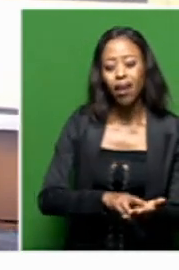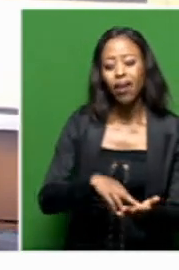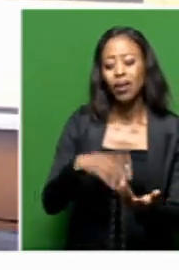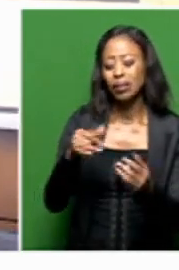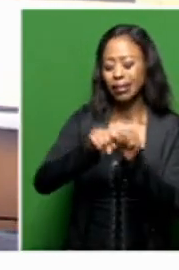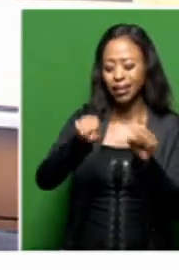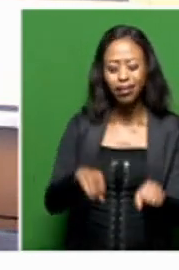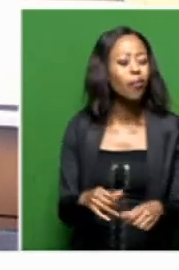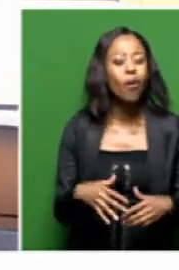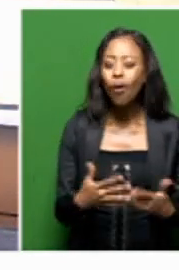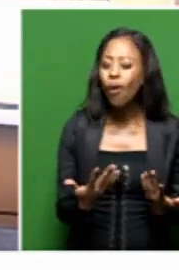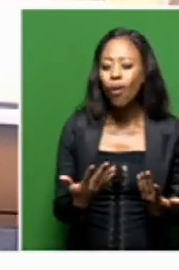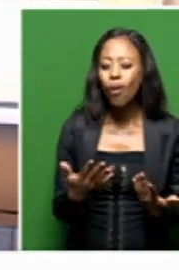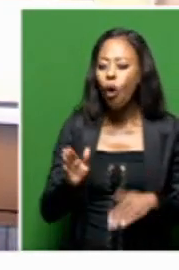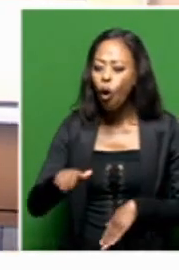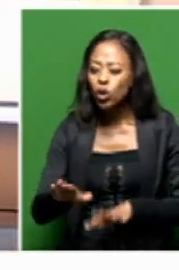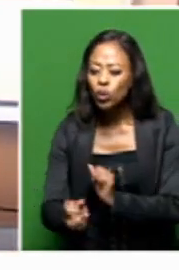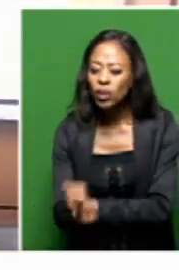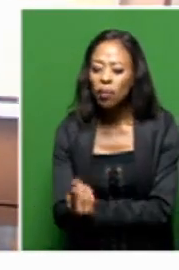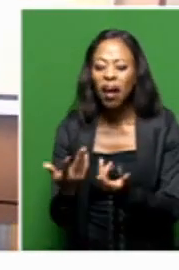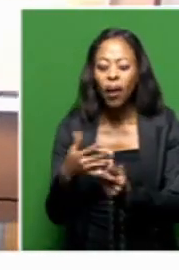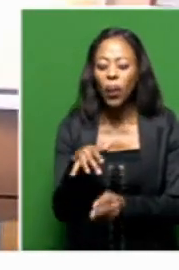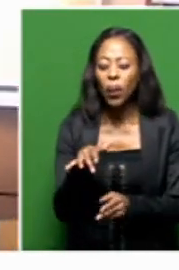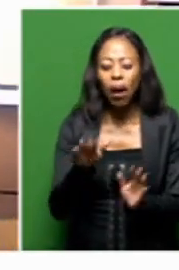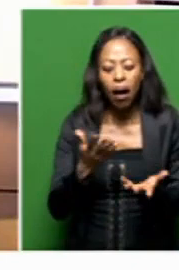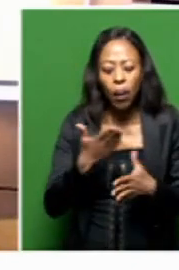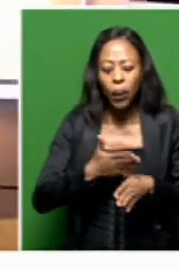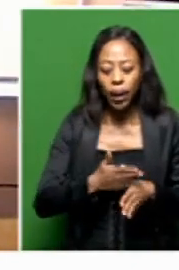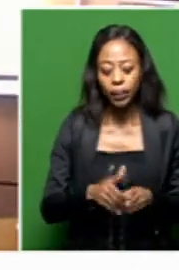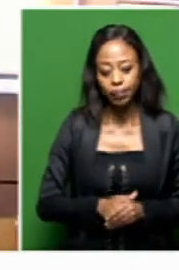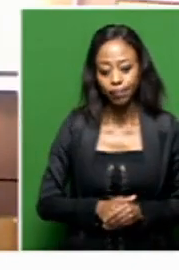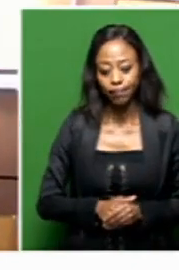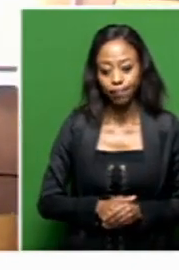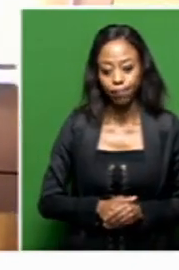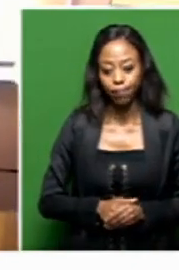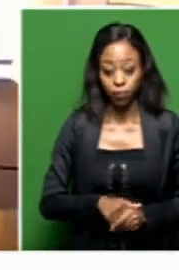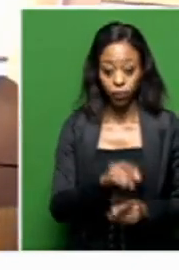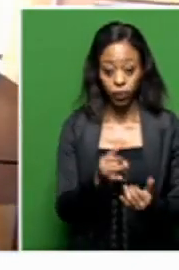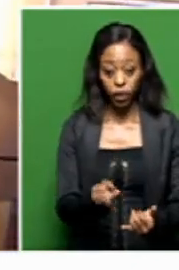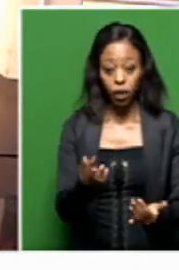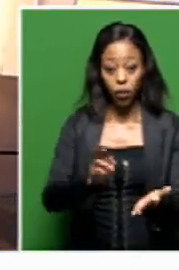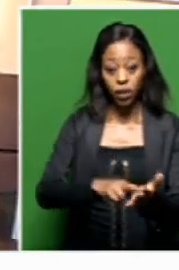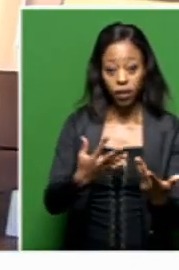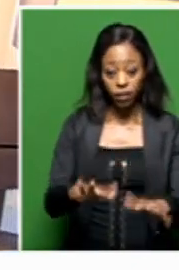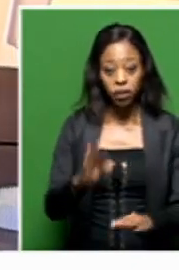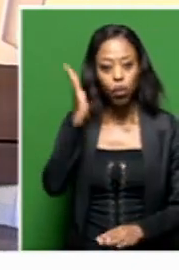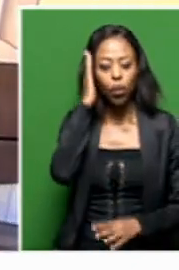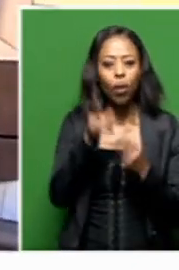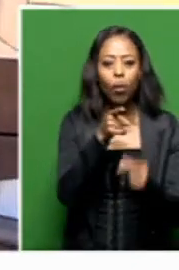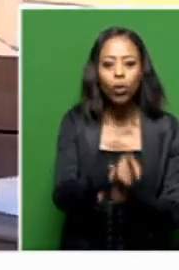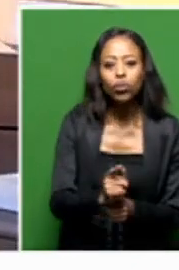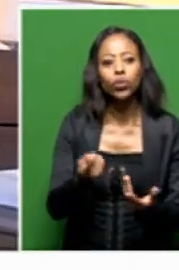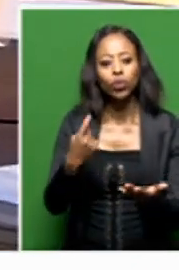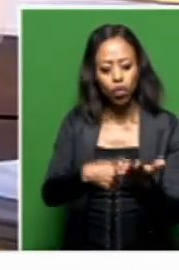EVDS system, or how does it work now, Dr. Crisp? Okay, Sakina, so now you're already registered. We know about you. Your